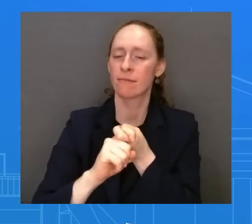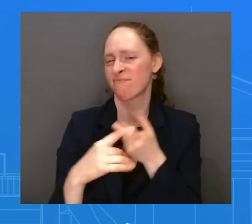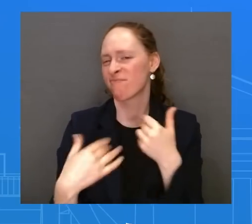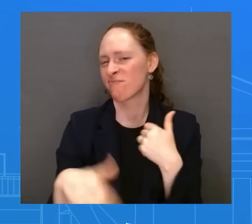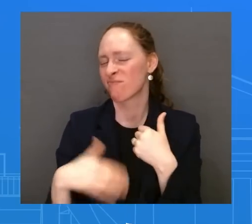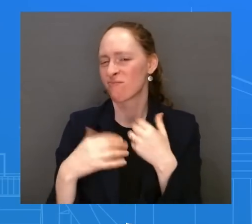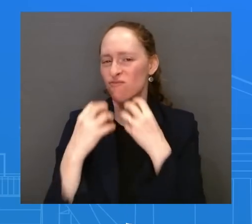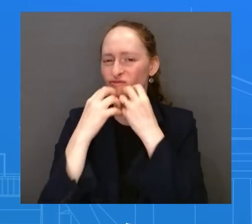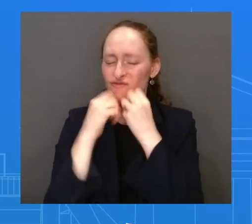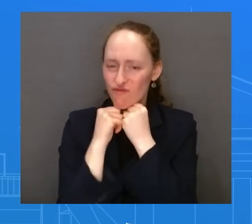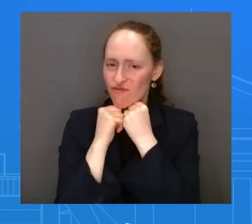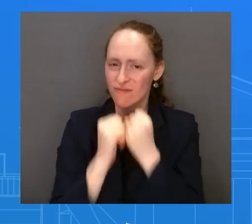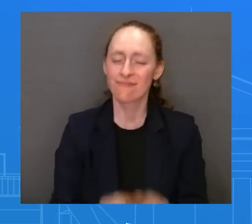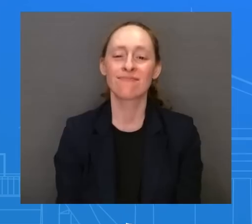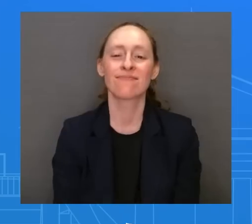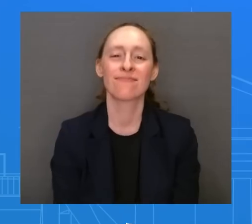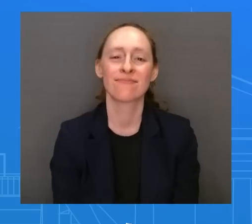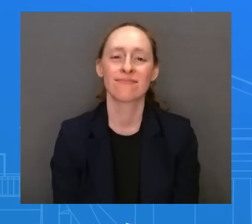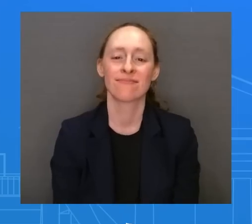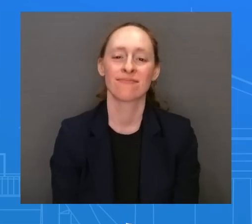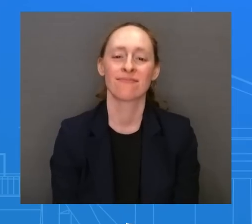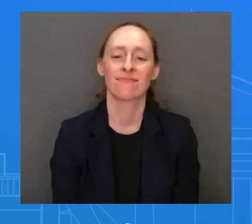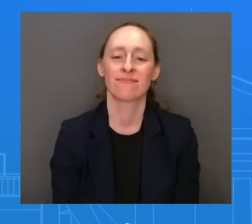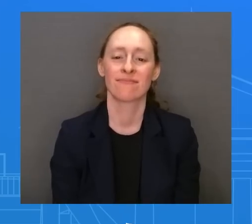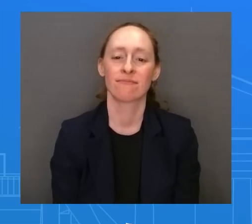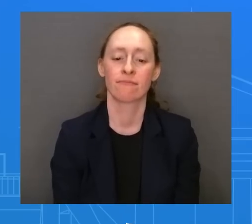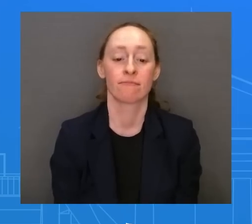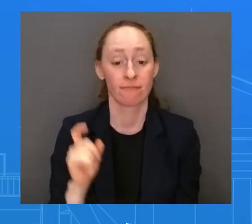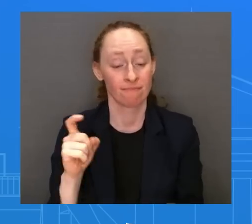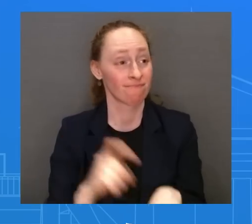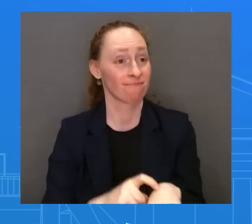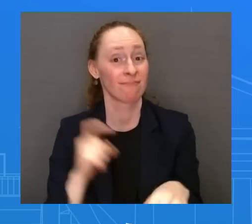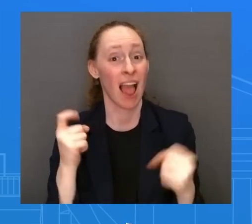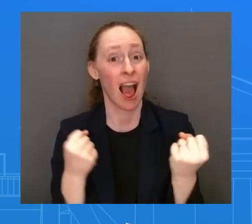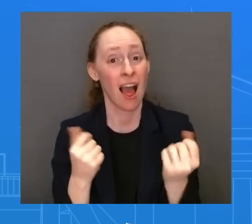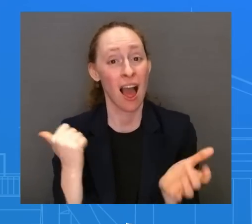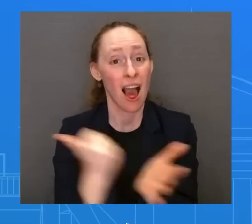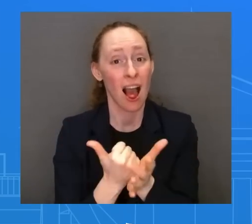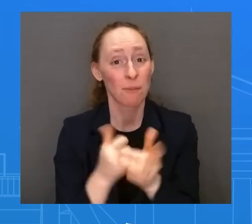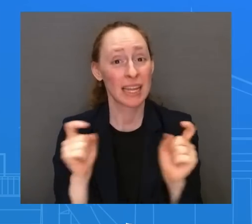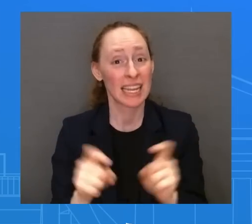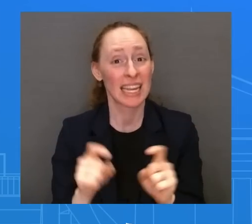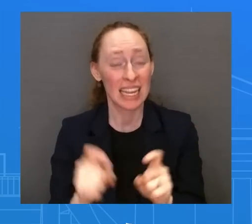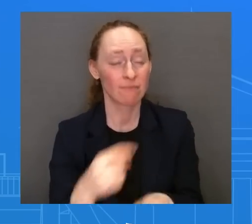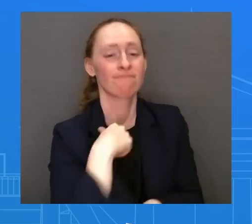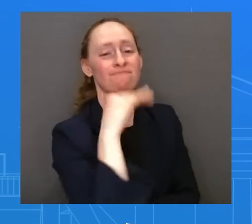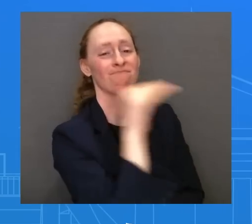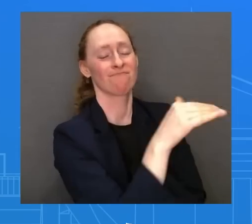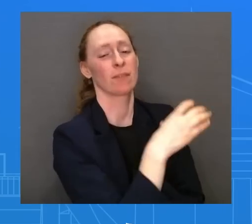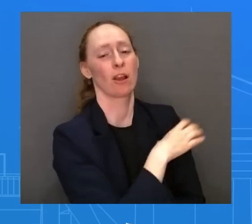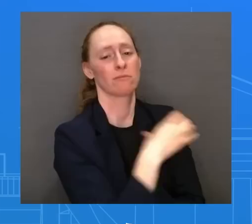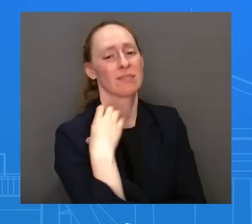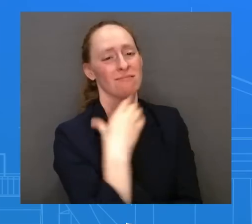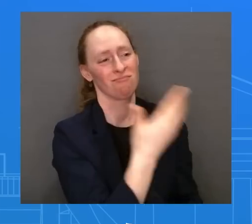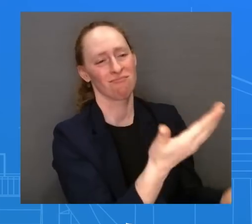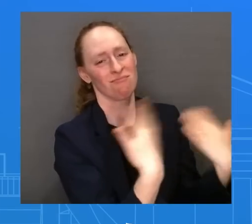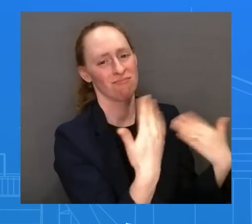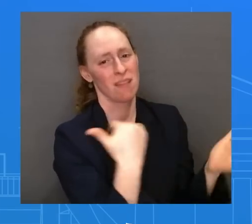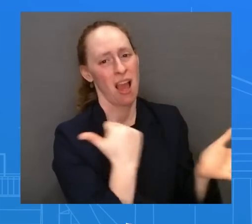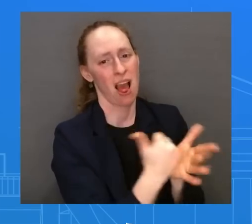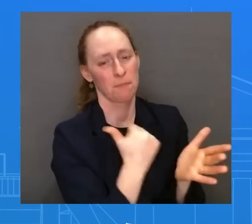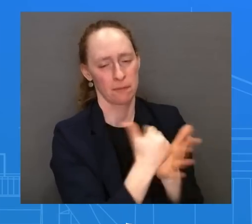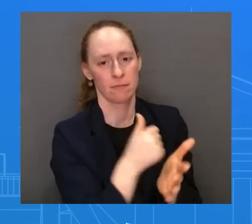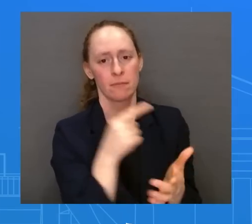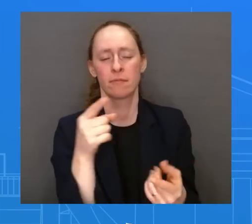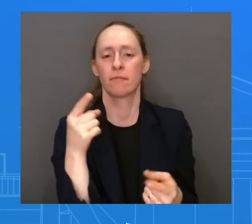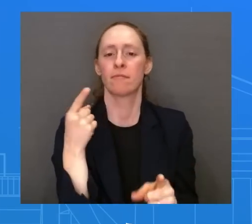assist us in improving the special immigrant Visa program and by passing The Afghan adjustment act both of which will make it easier for us to keep meeting